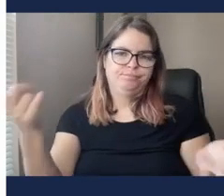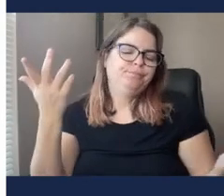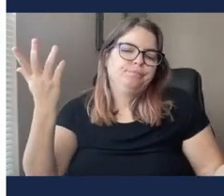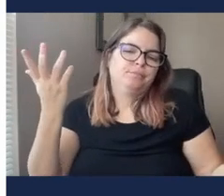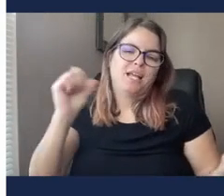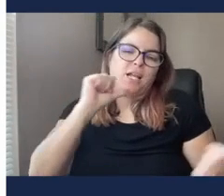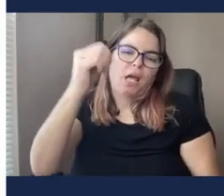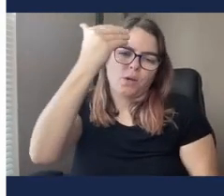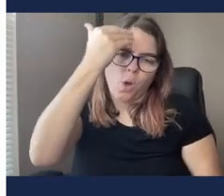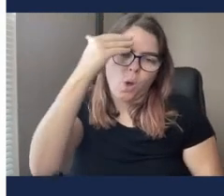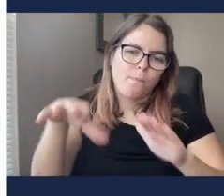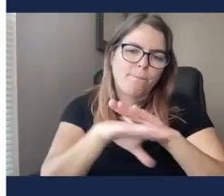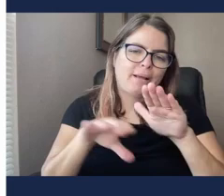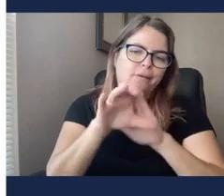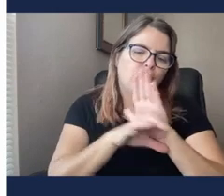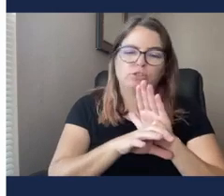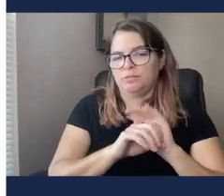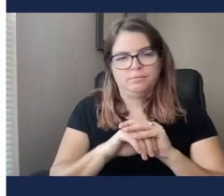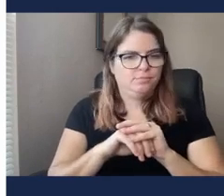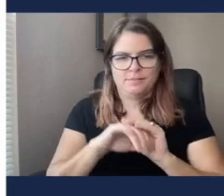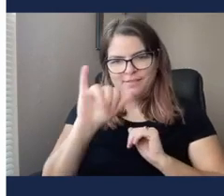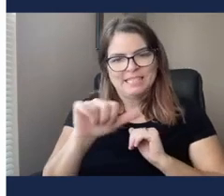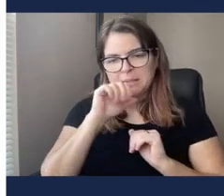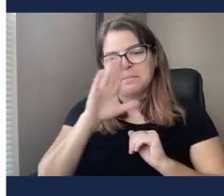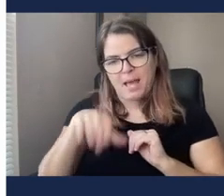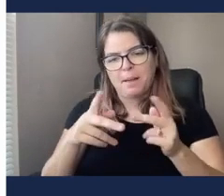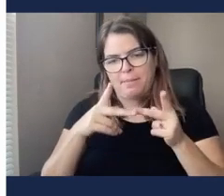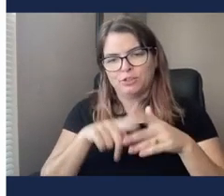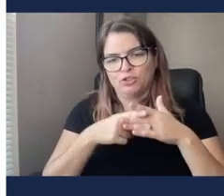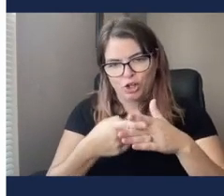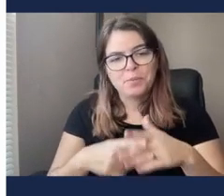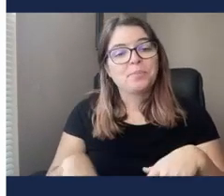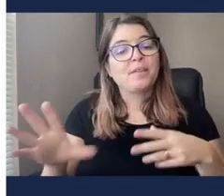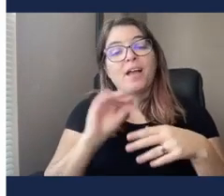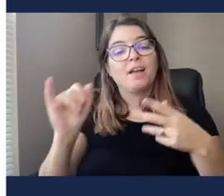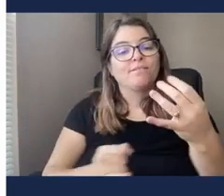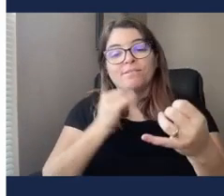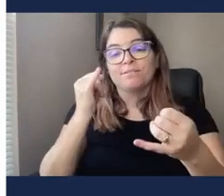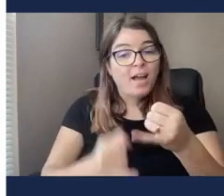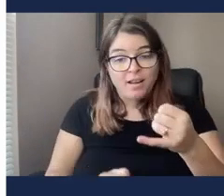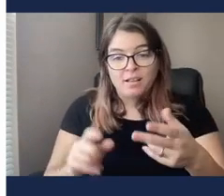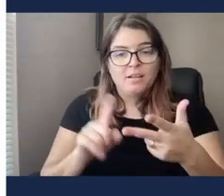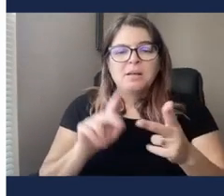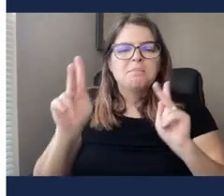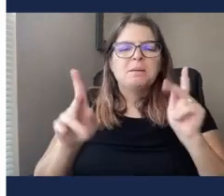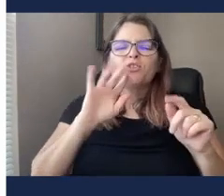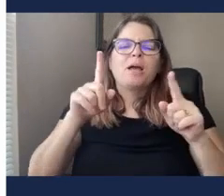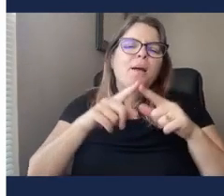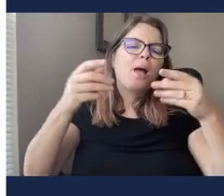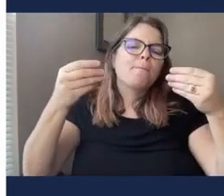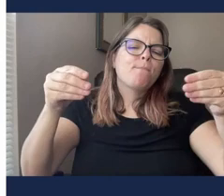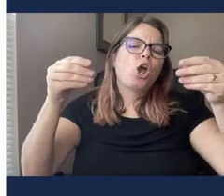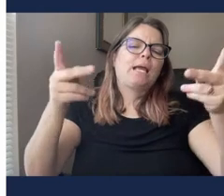with basic constitutional principles is also a bad place to start. And finally, people talk a lot about the marketplace